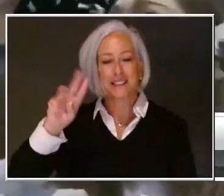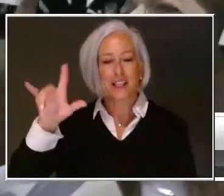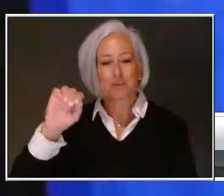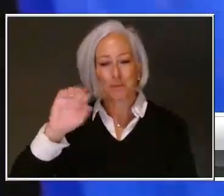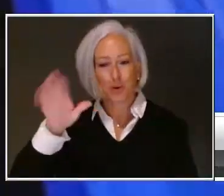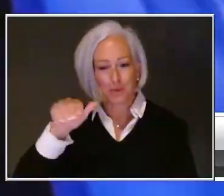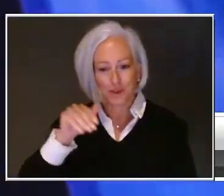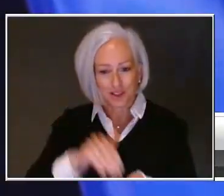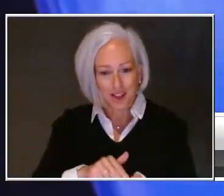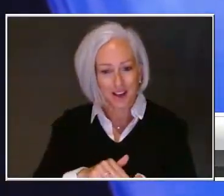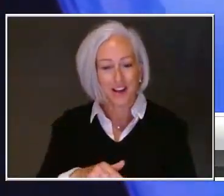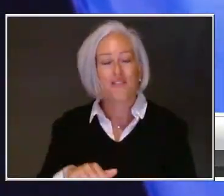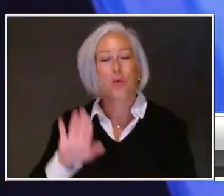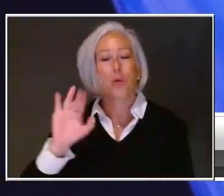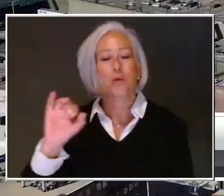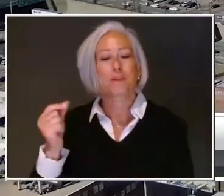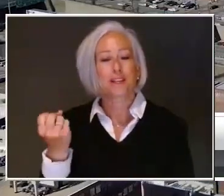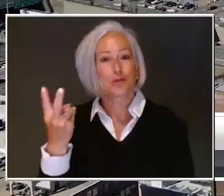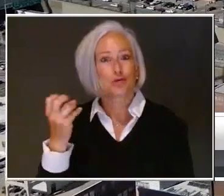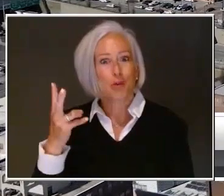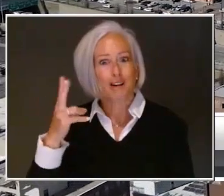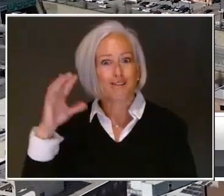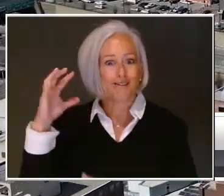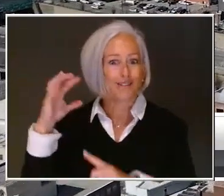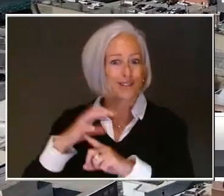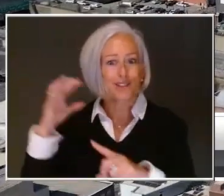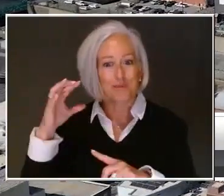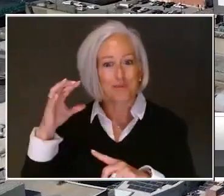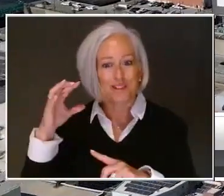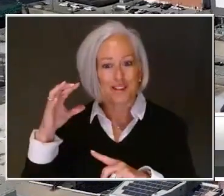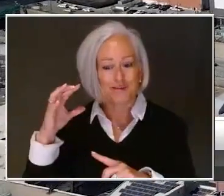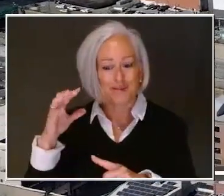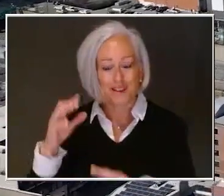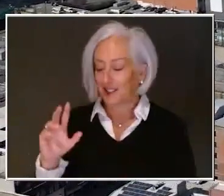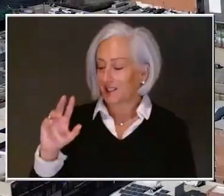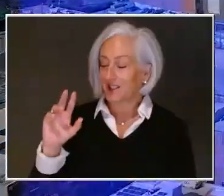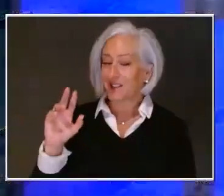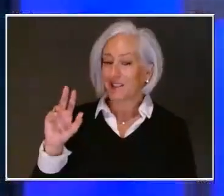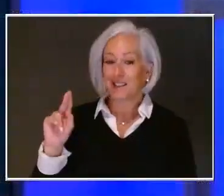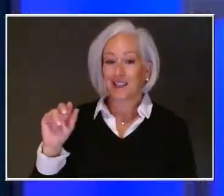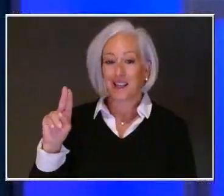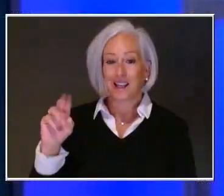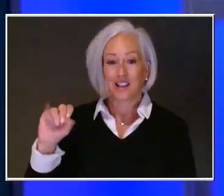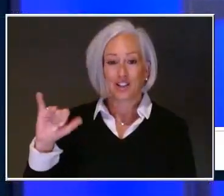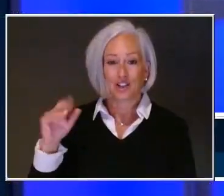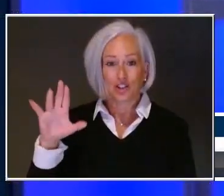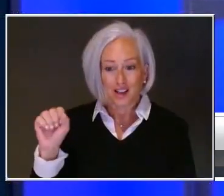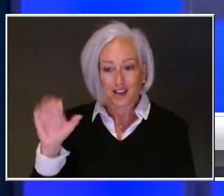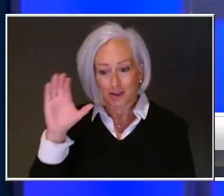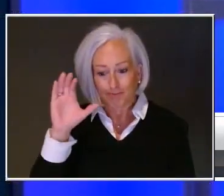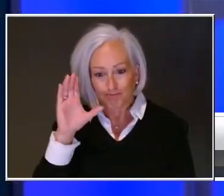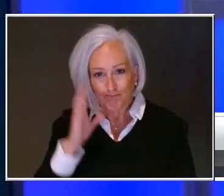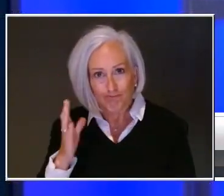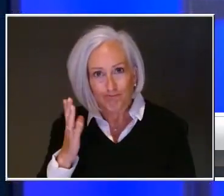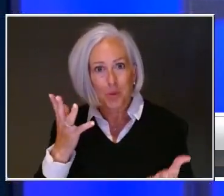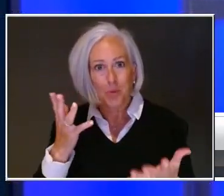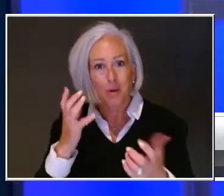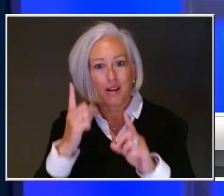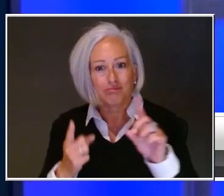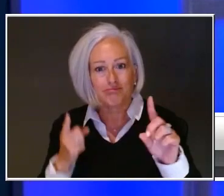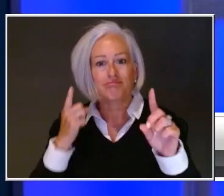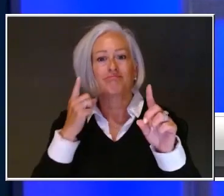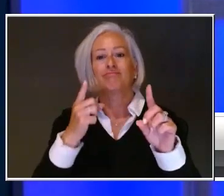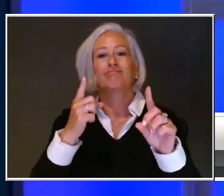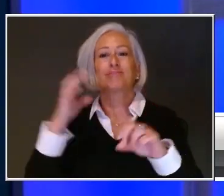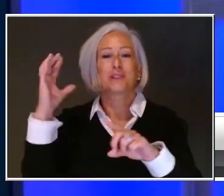where the Kansas Jayhawks are seeking their 12th conference tournament title. Good morning, everyone. It is Tuesday, March 7th. I'm